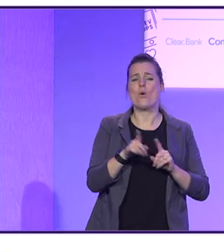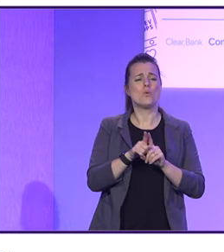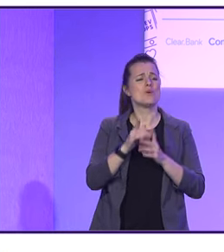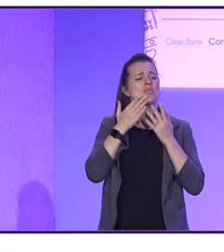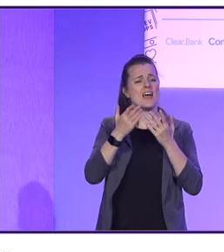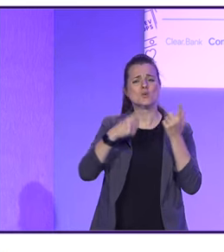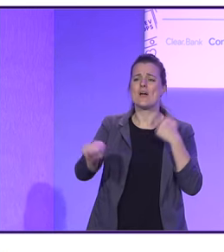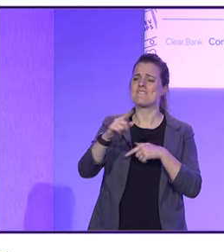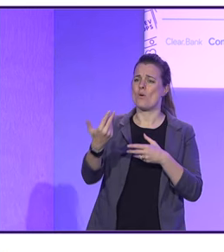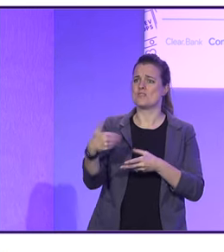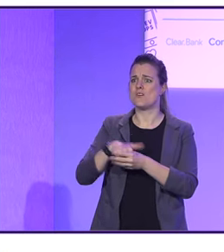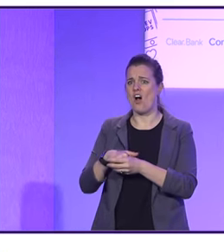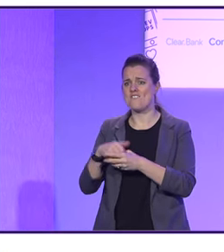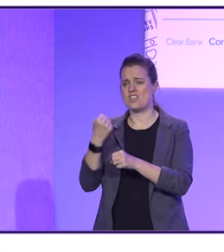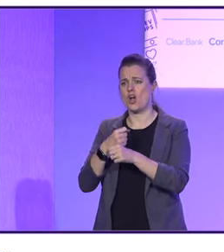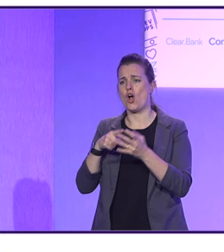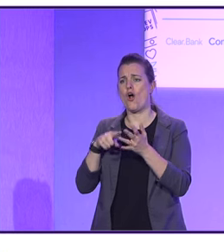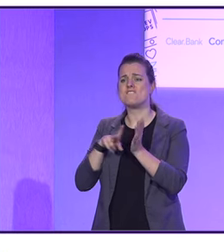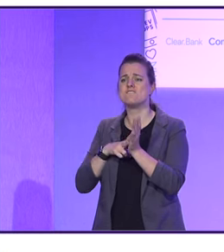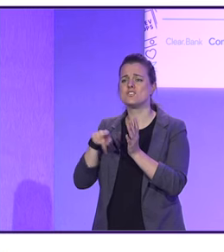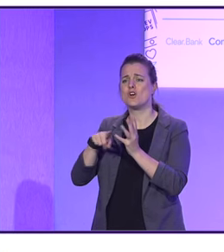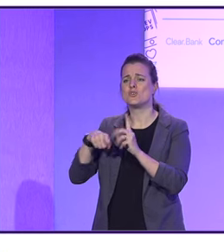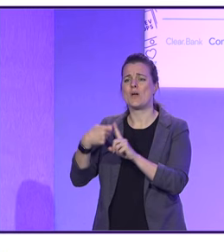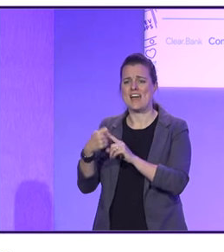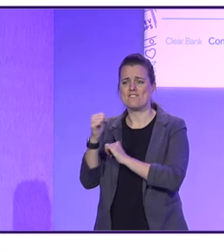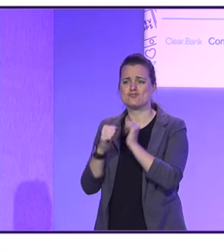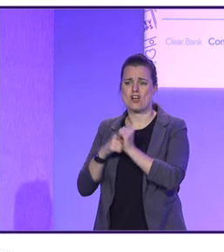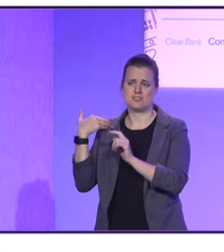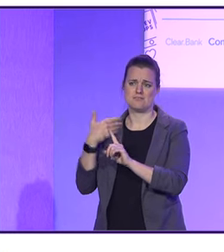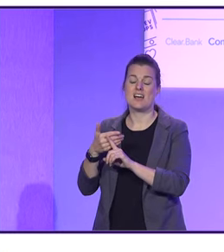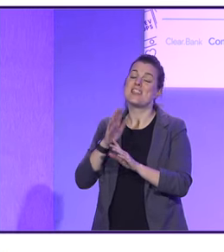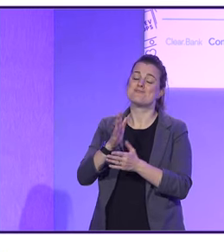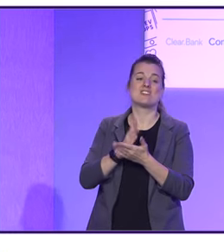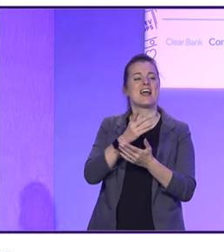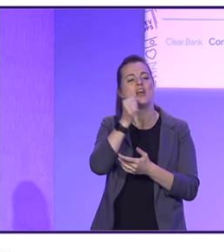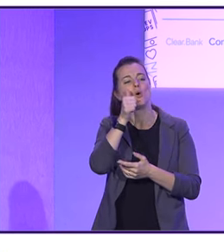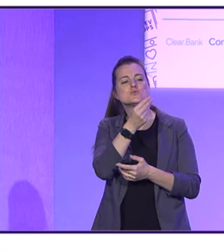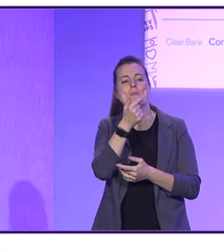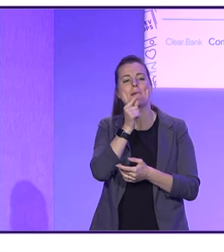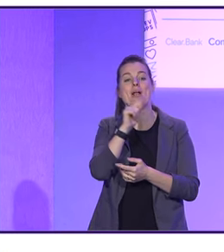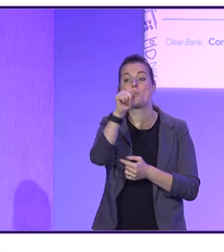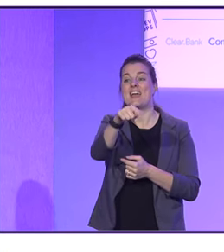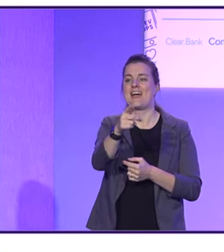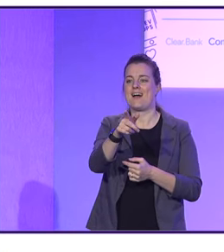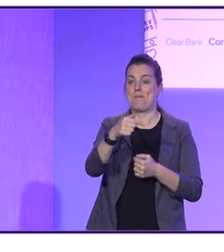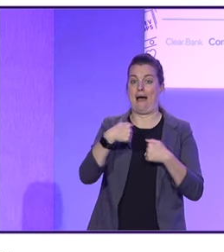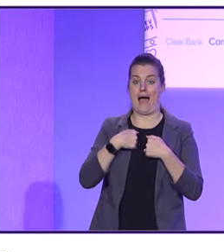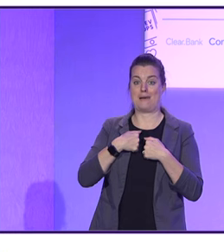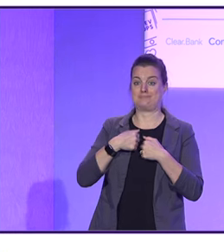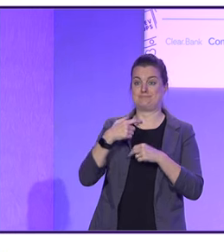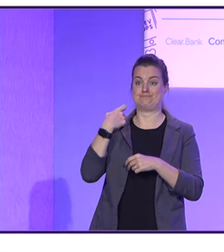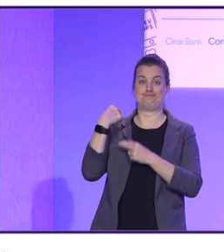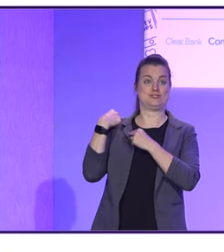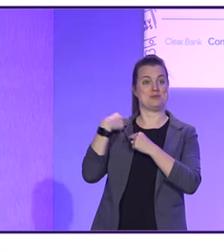last decade or so, that some of them in the audience today, I can take really no personal credit for this. There's almost none of my code in any of these